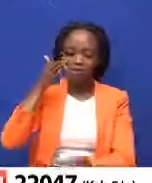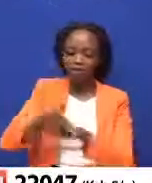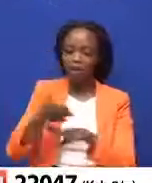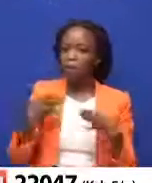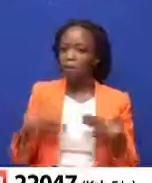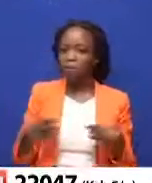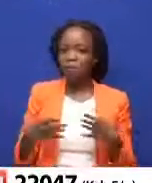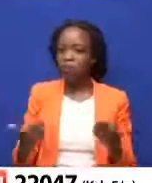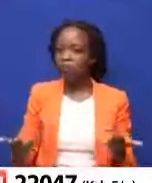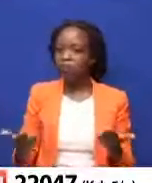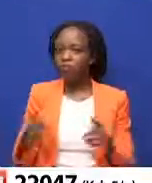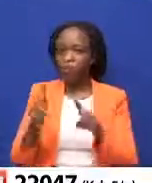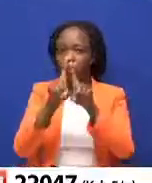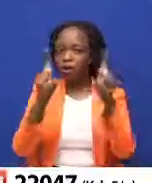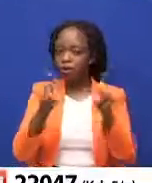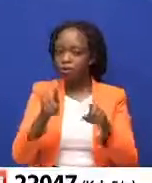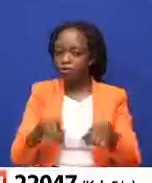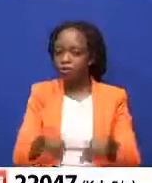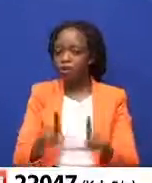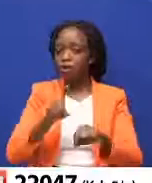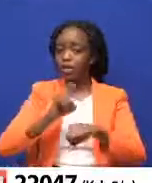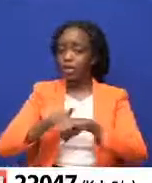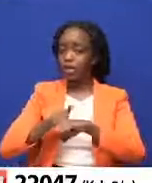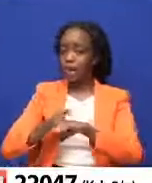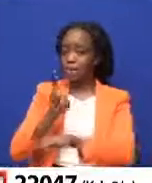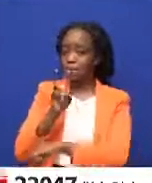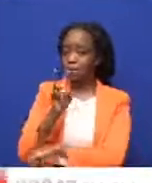these one final question.